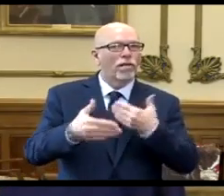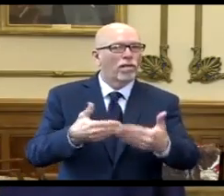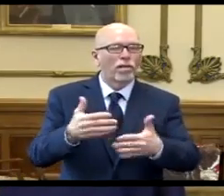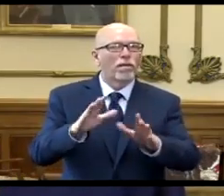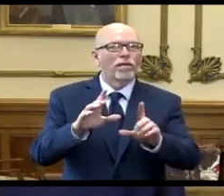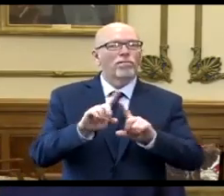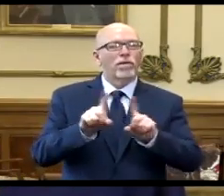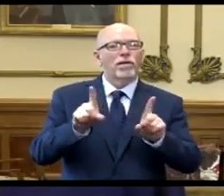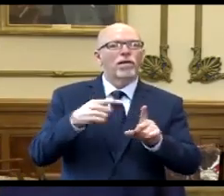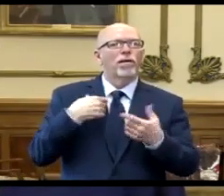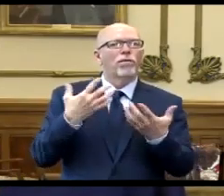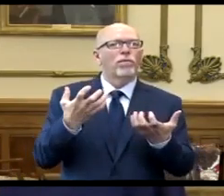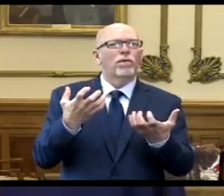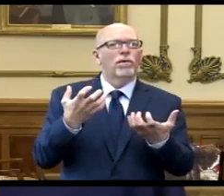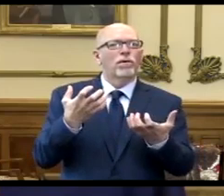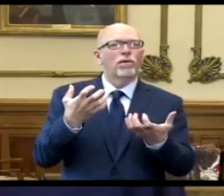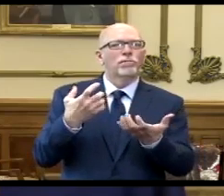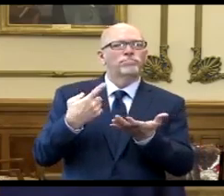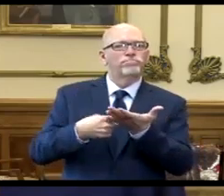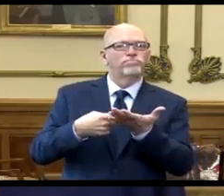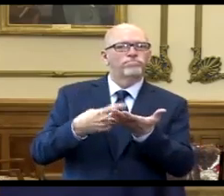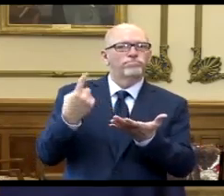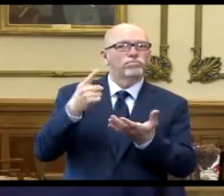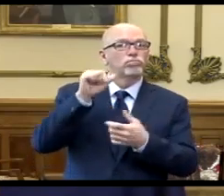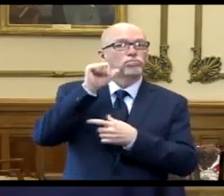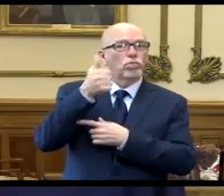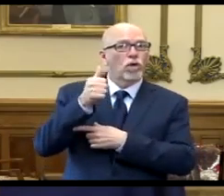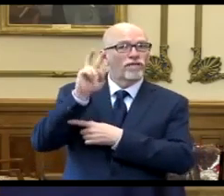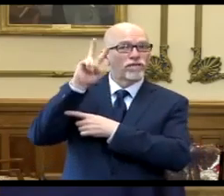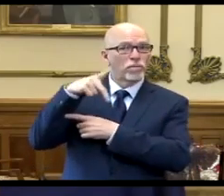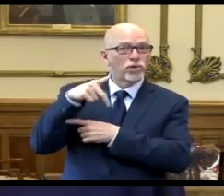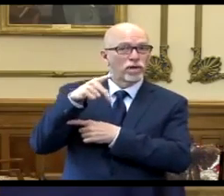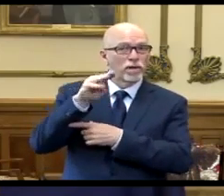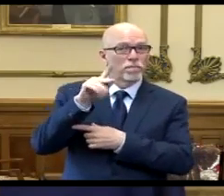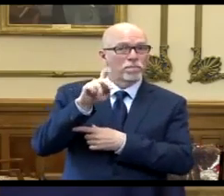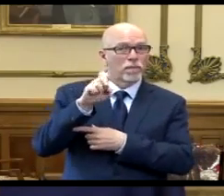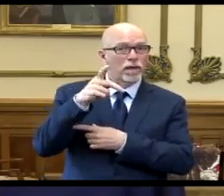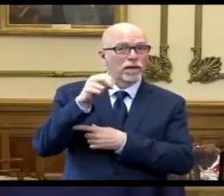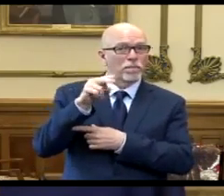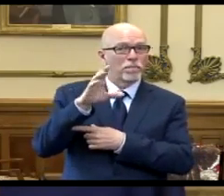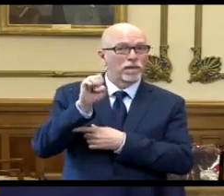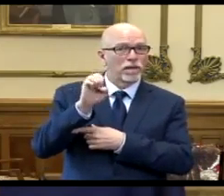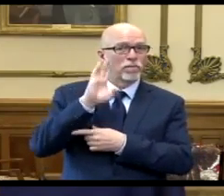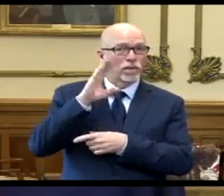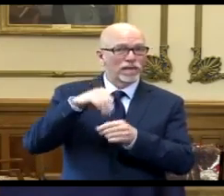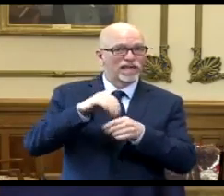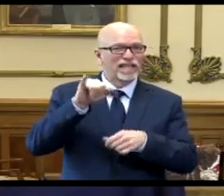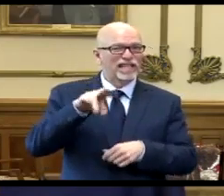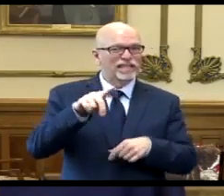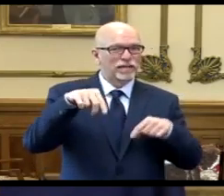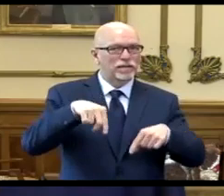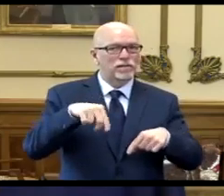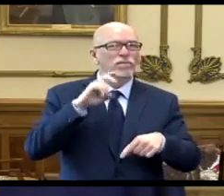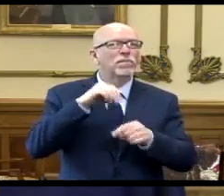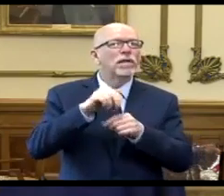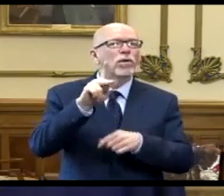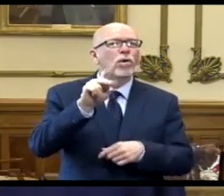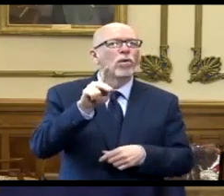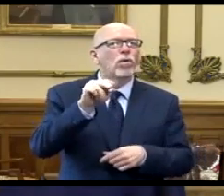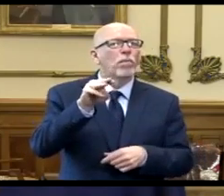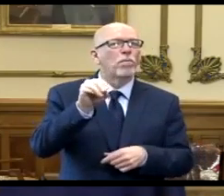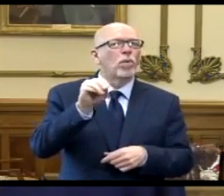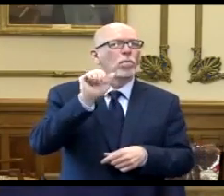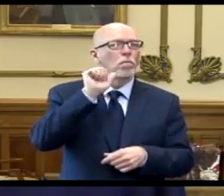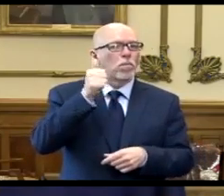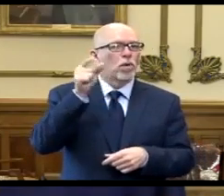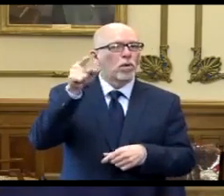but I did want to address something. Tomorrow, the Vice President of the United States, Mike Pence, will be in Indiana. He'll be up in Kokomo, Indiana, at